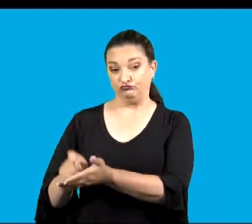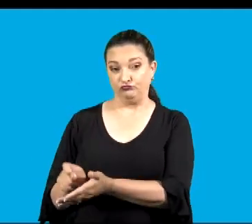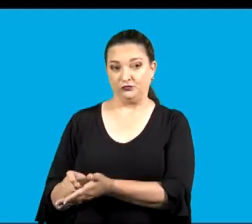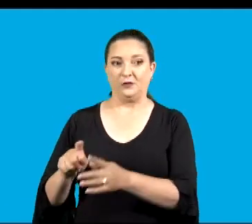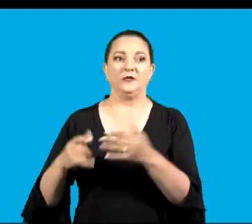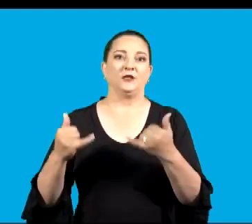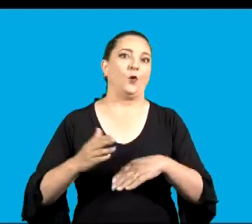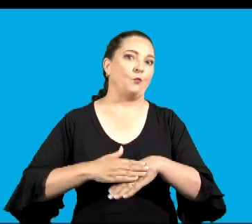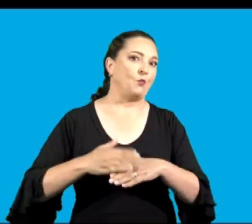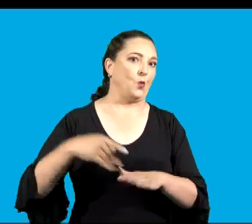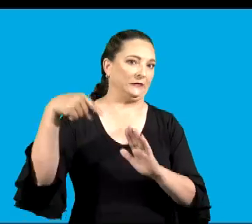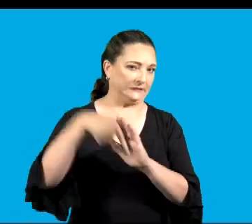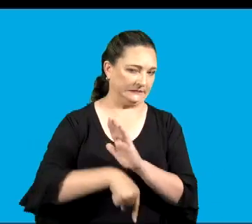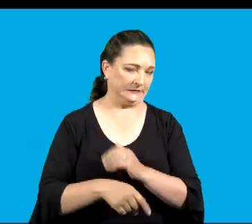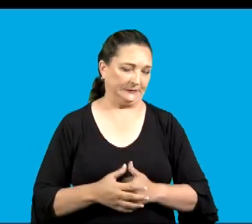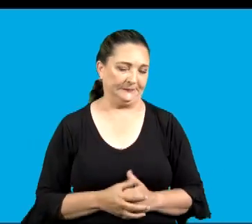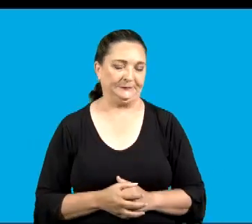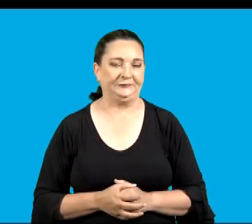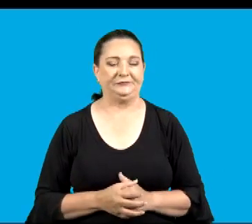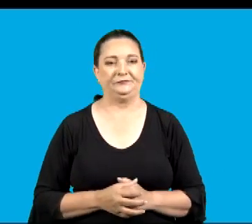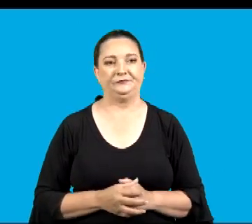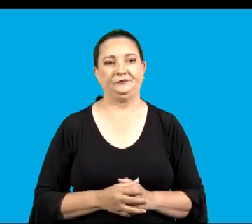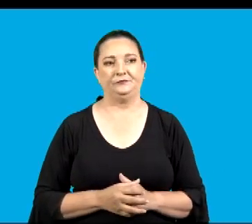and the debtors reconciliation.